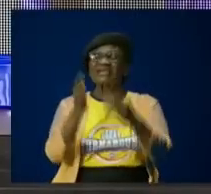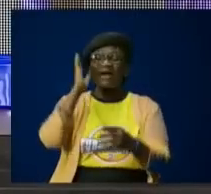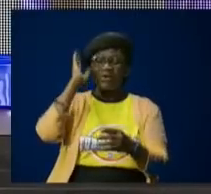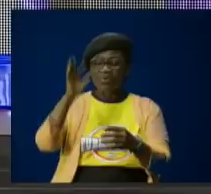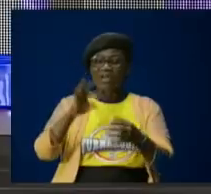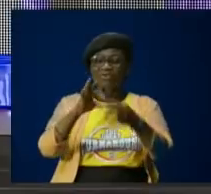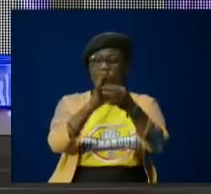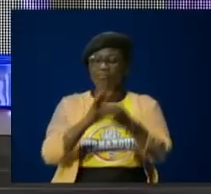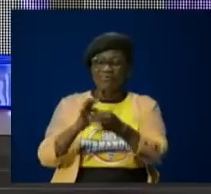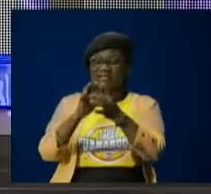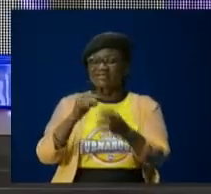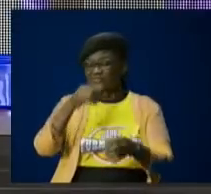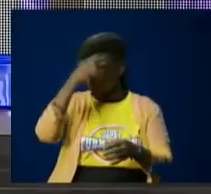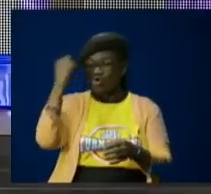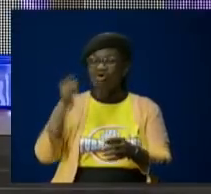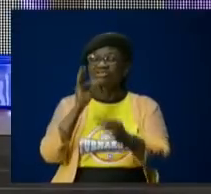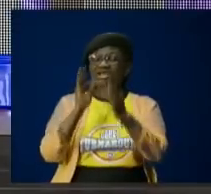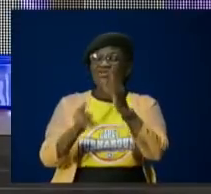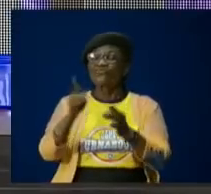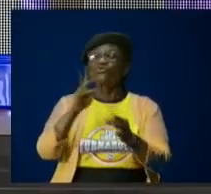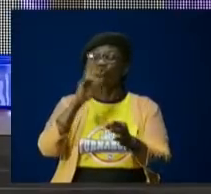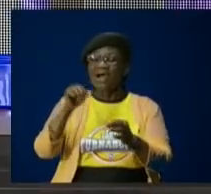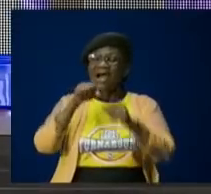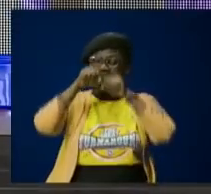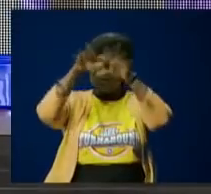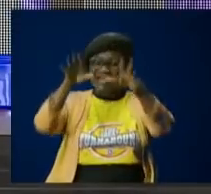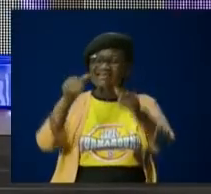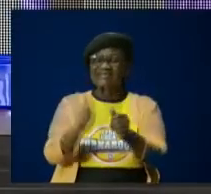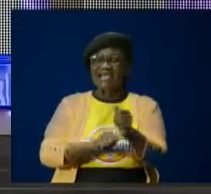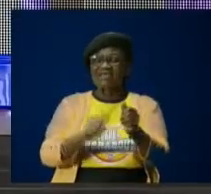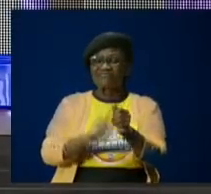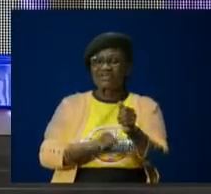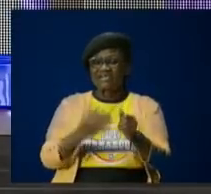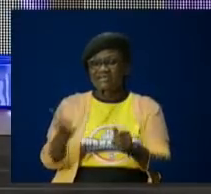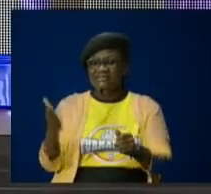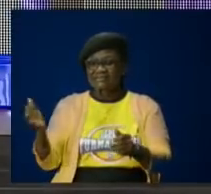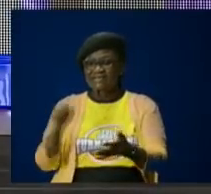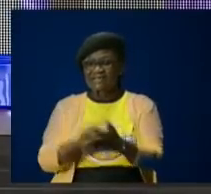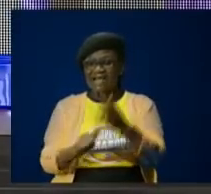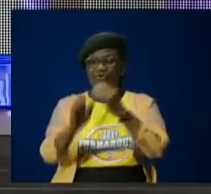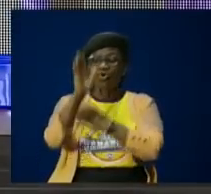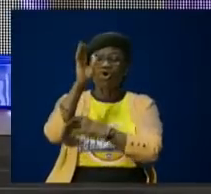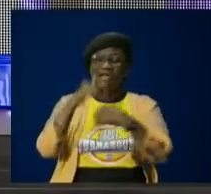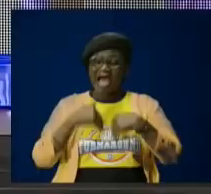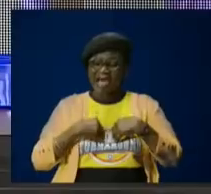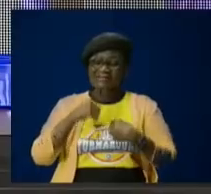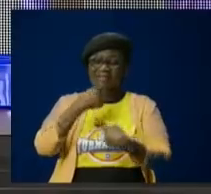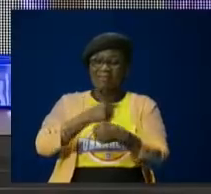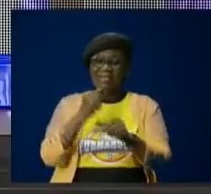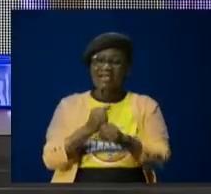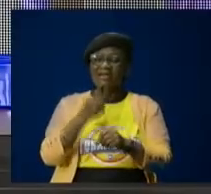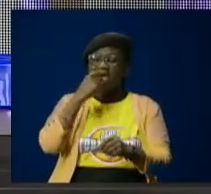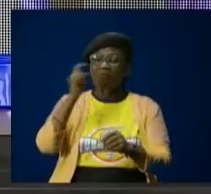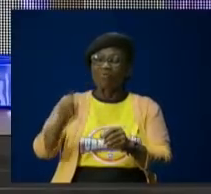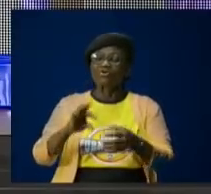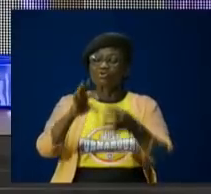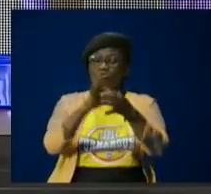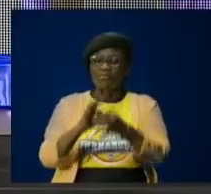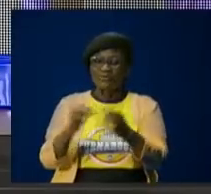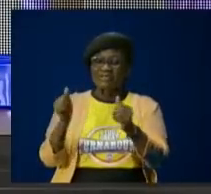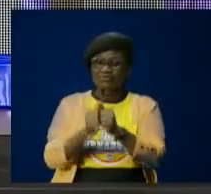Because if you are blessed, everything that God had made must cooperate with